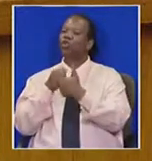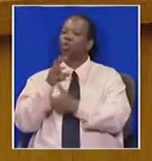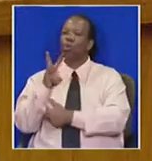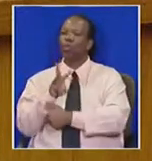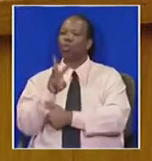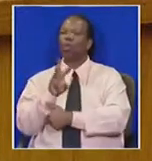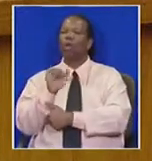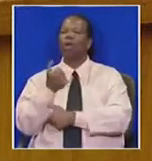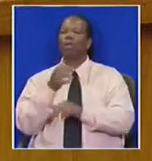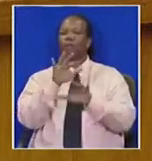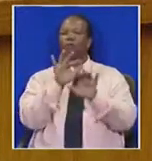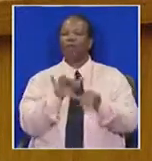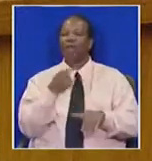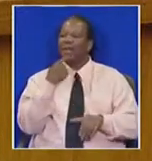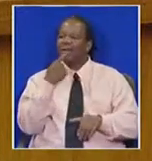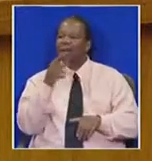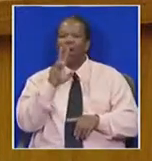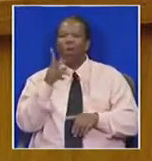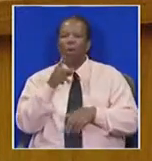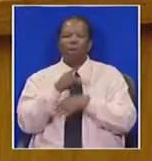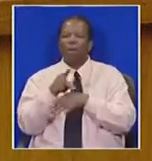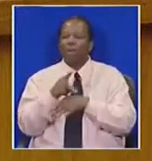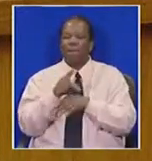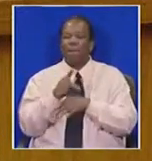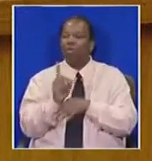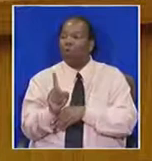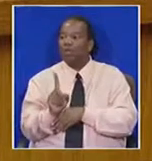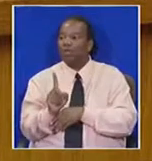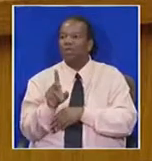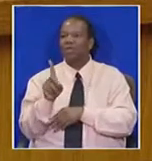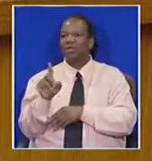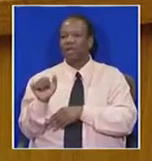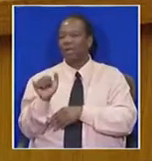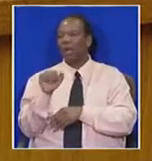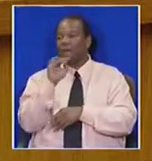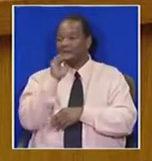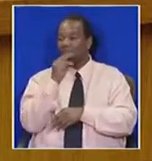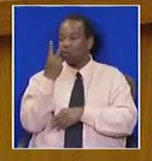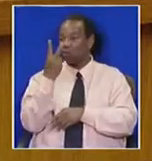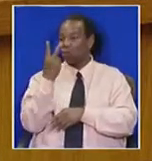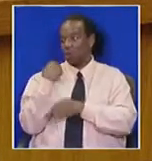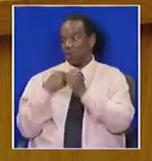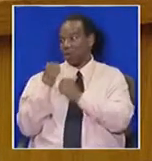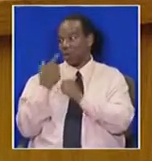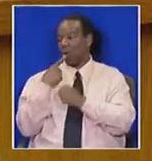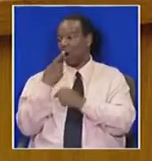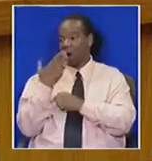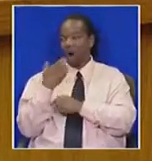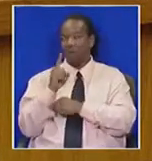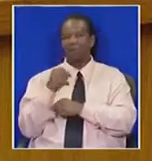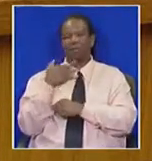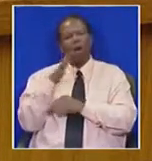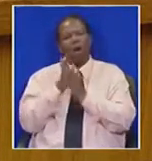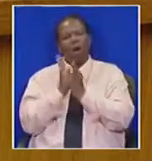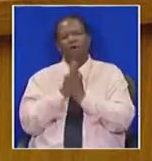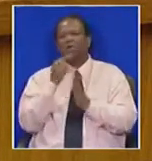legislature to tell us about their plans on the following issues 2 years ago. What plans did they have